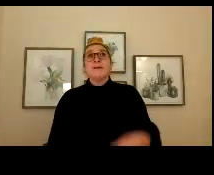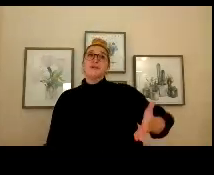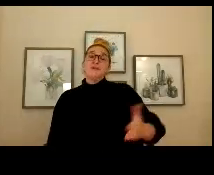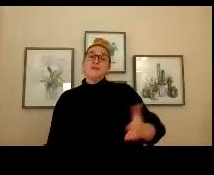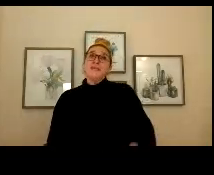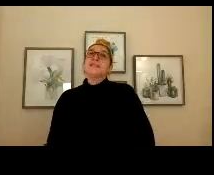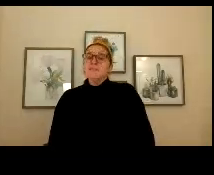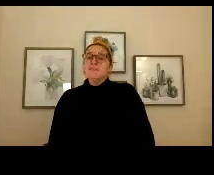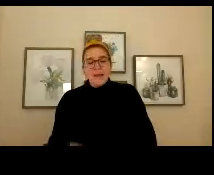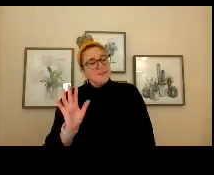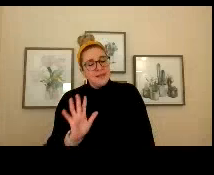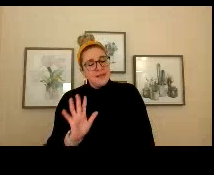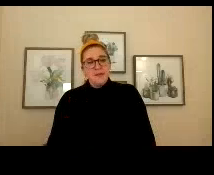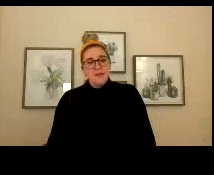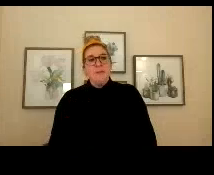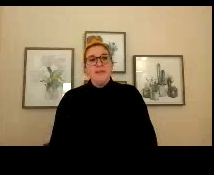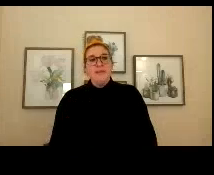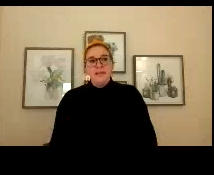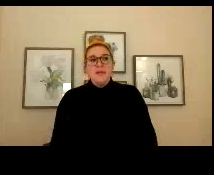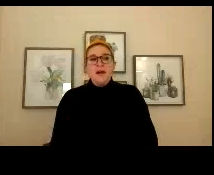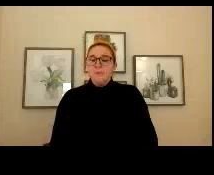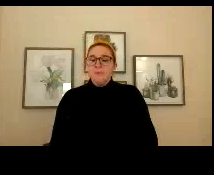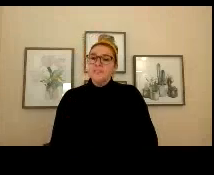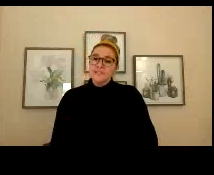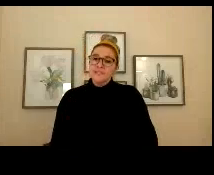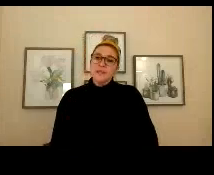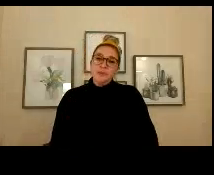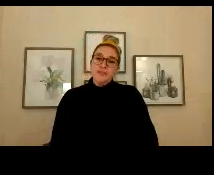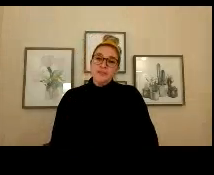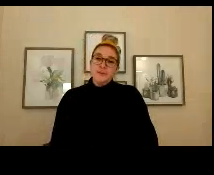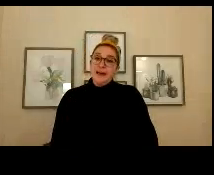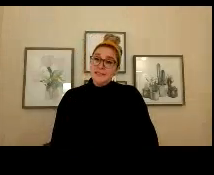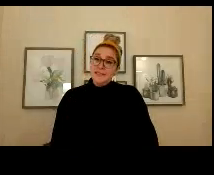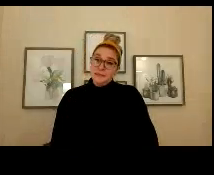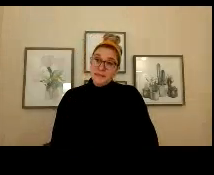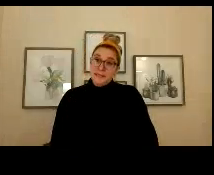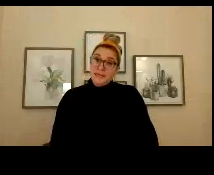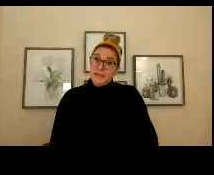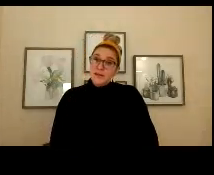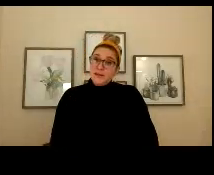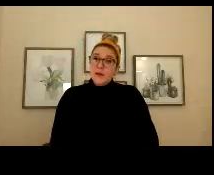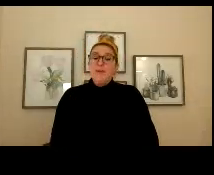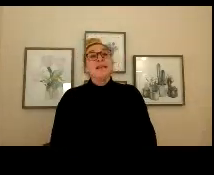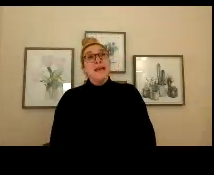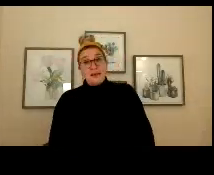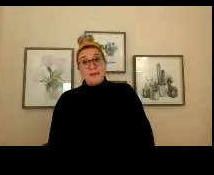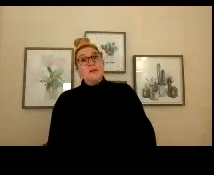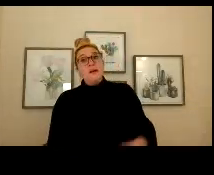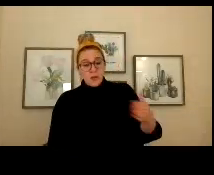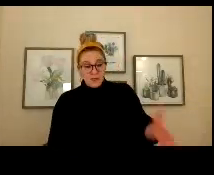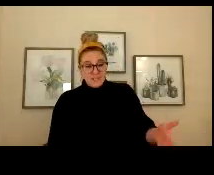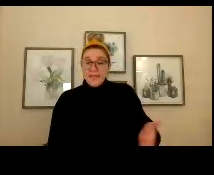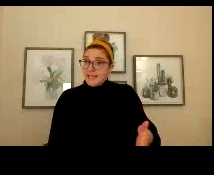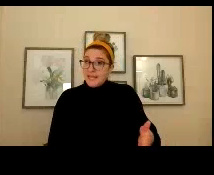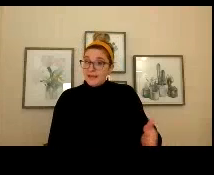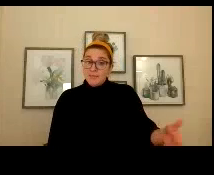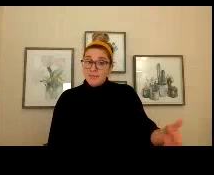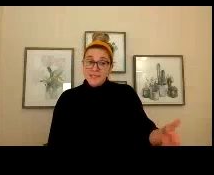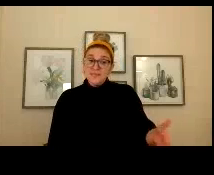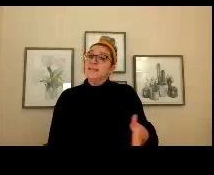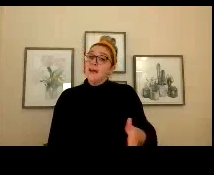an opportunity sometimes, depending on the company, to disclose if you have a disability. Again, according to the